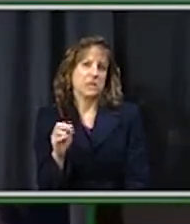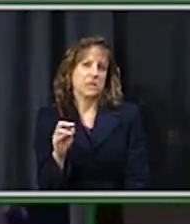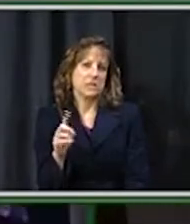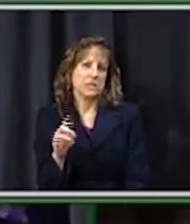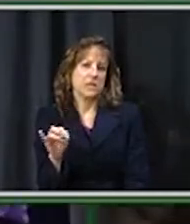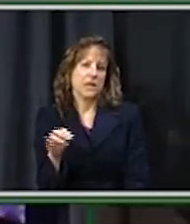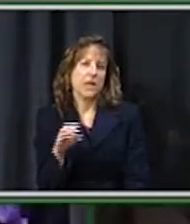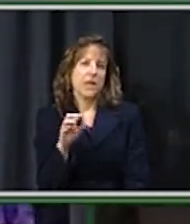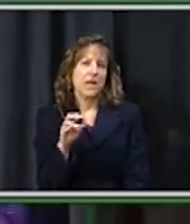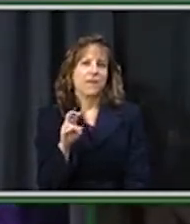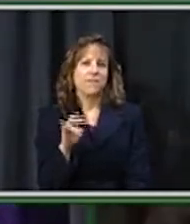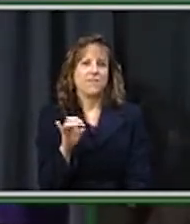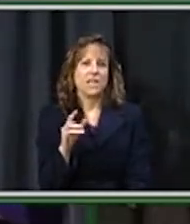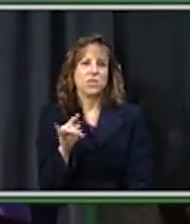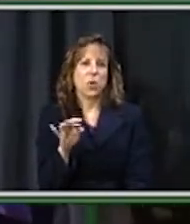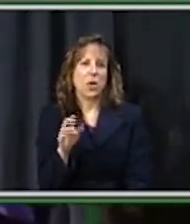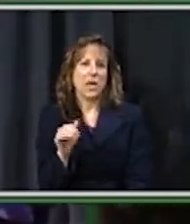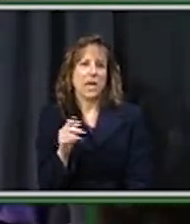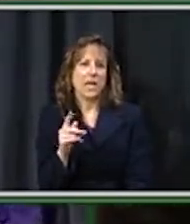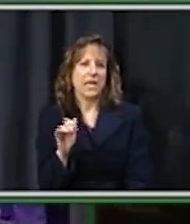Victoria Kinnego.